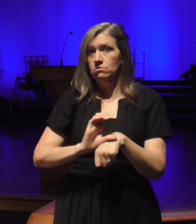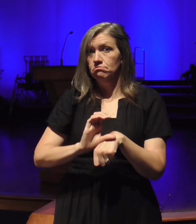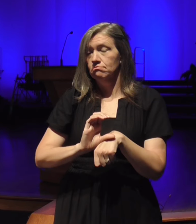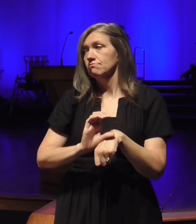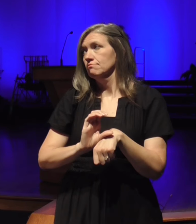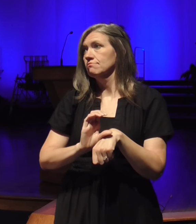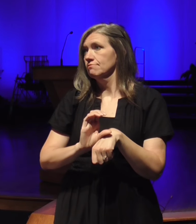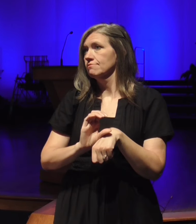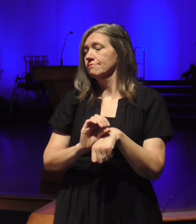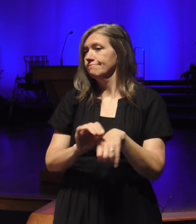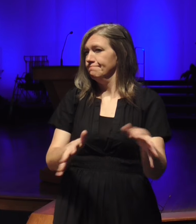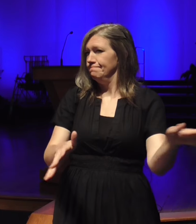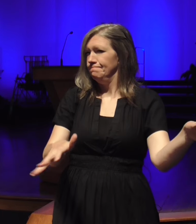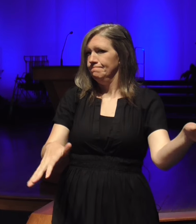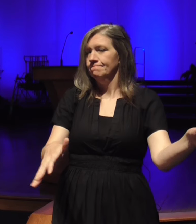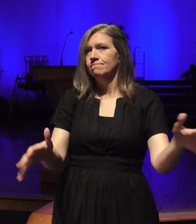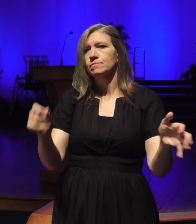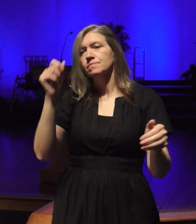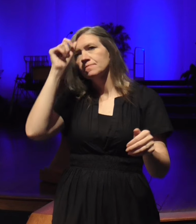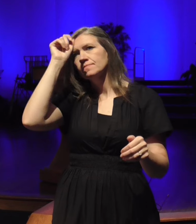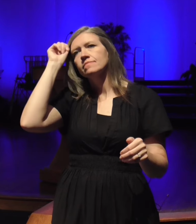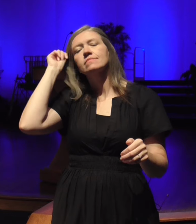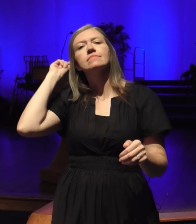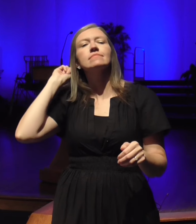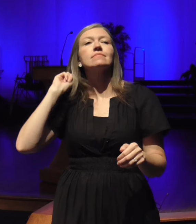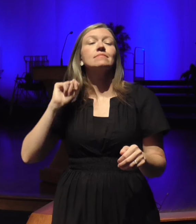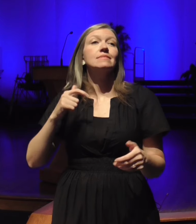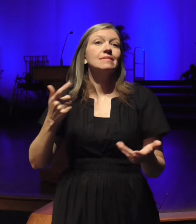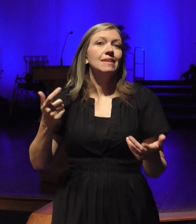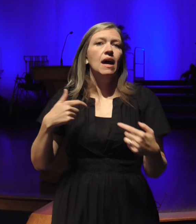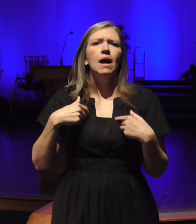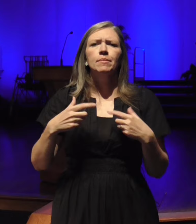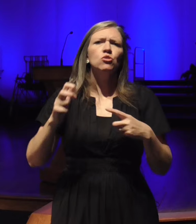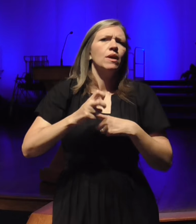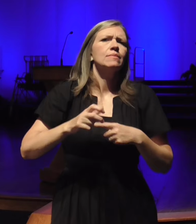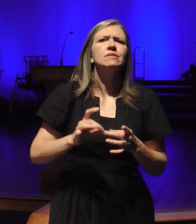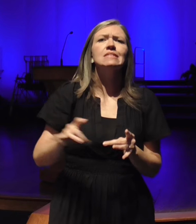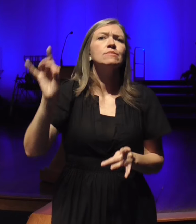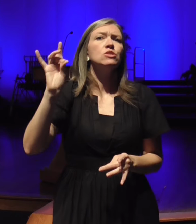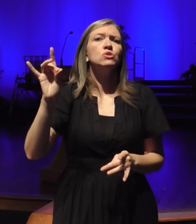handed me a check for $100,000 for Mile High Church.